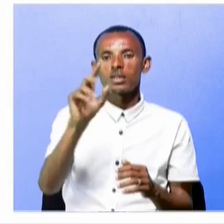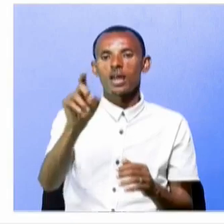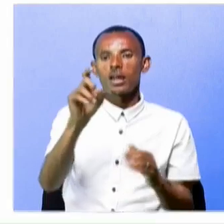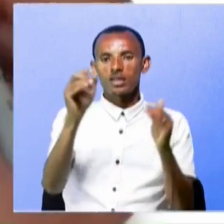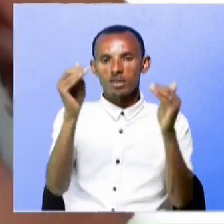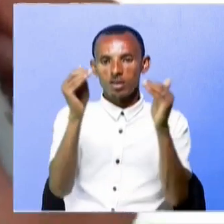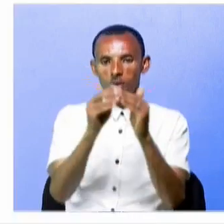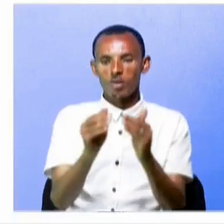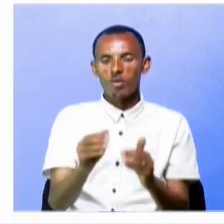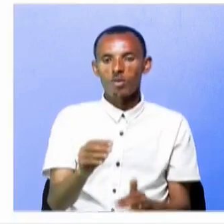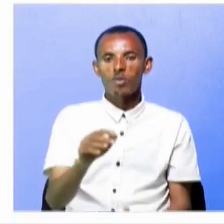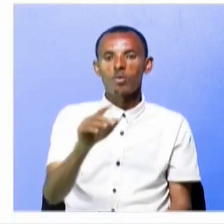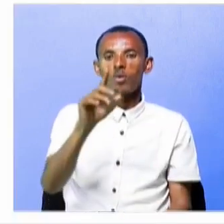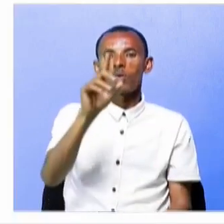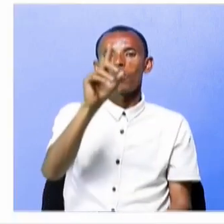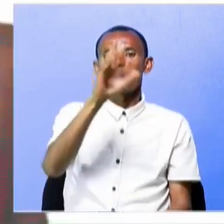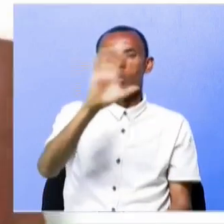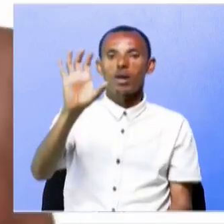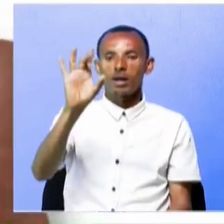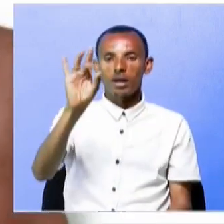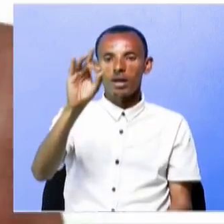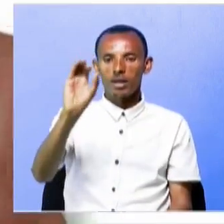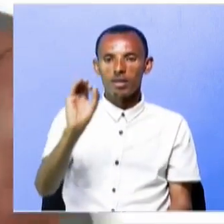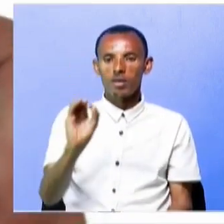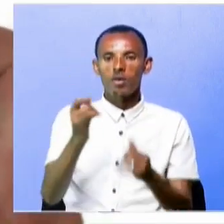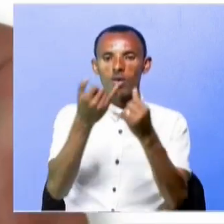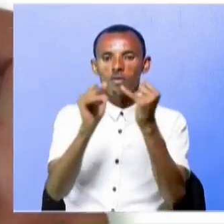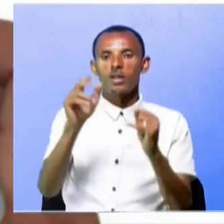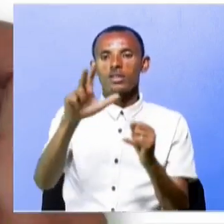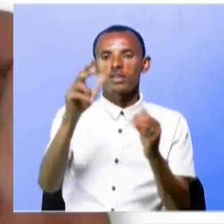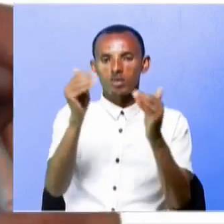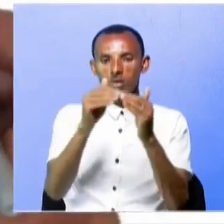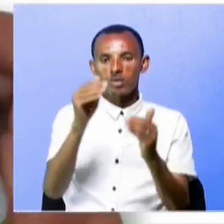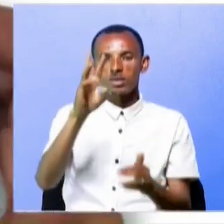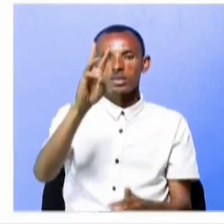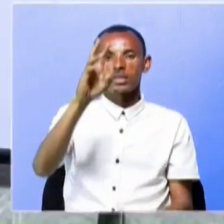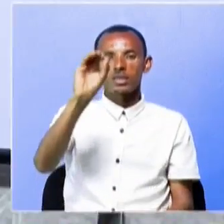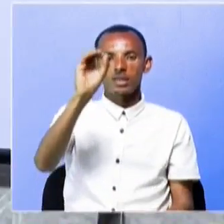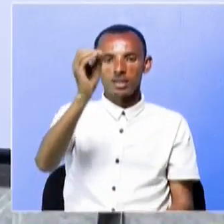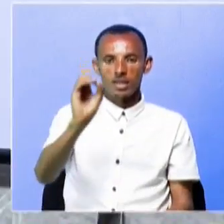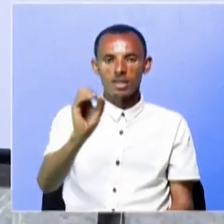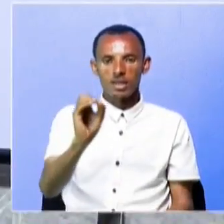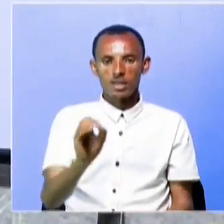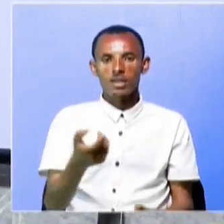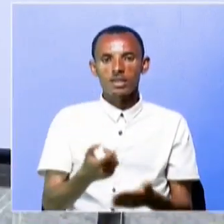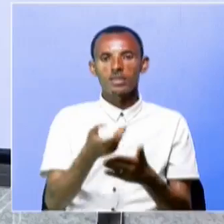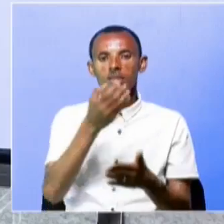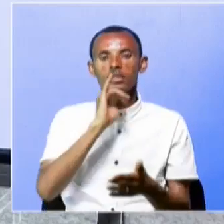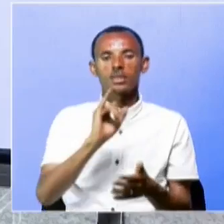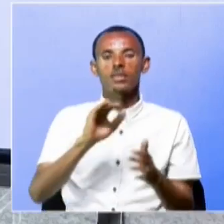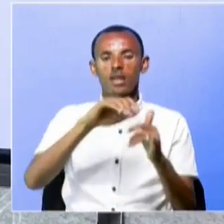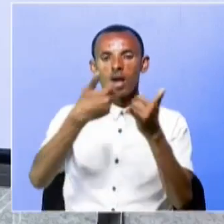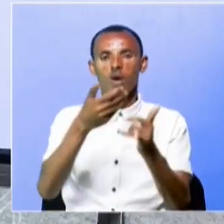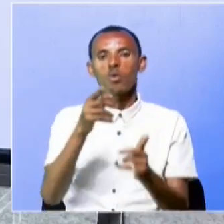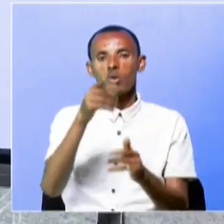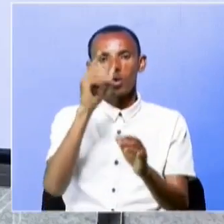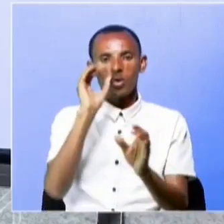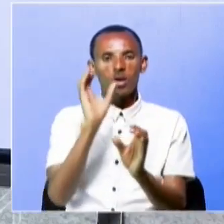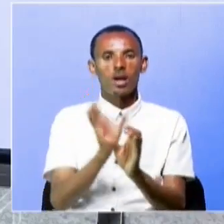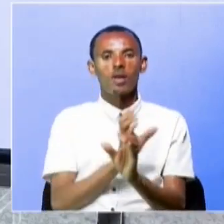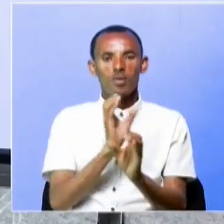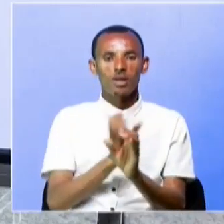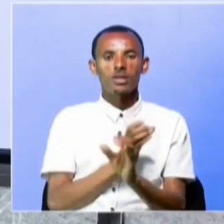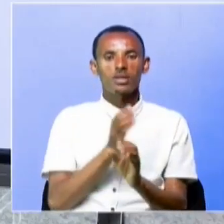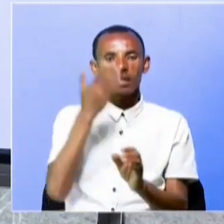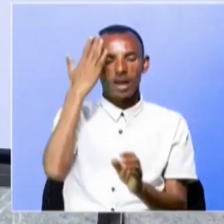x becomes 60 degrees, right? So this is how you calculate